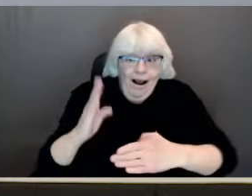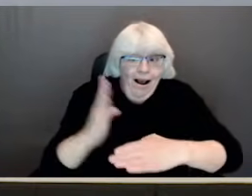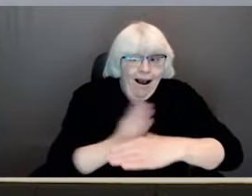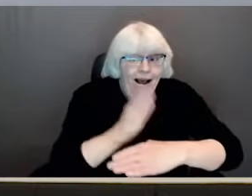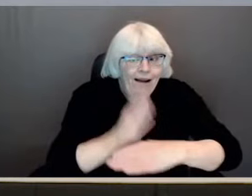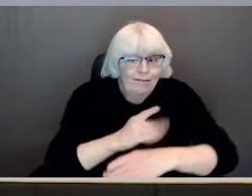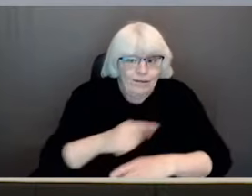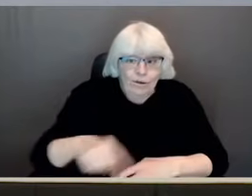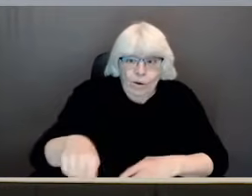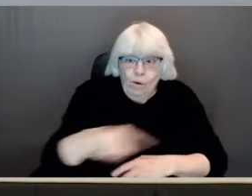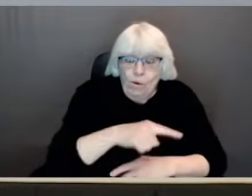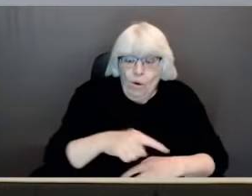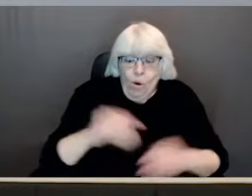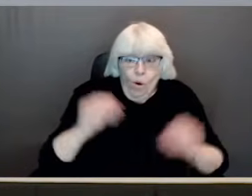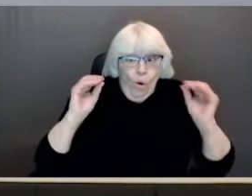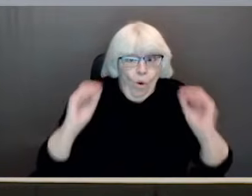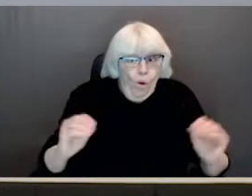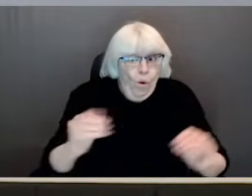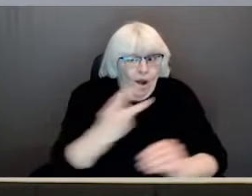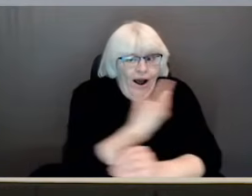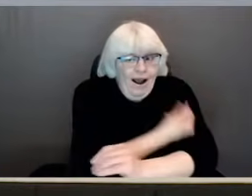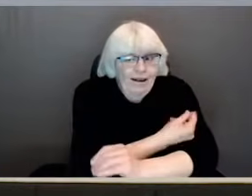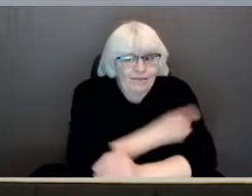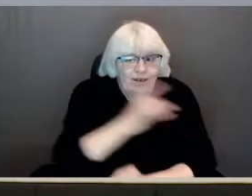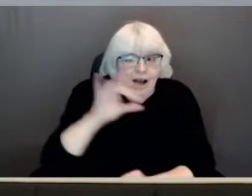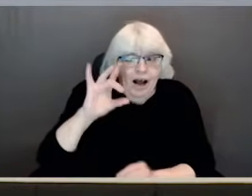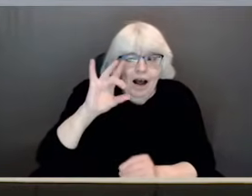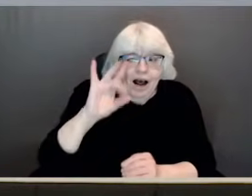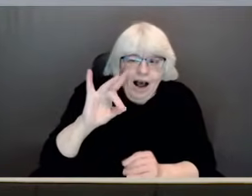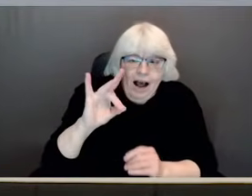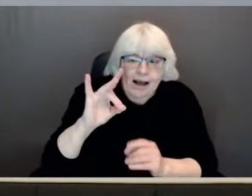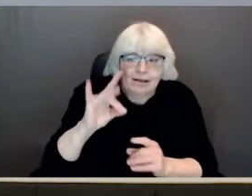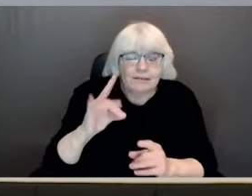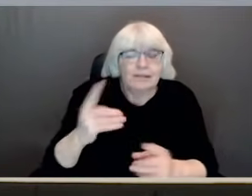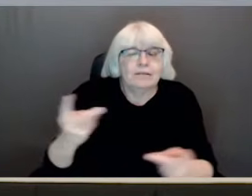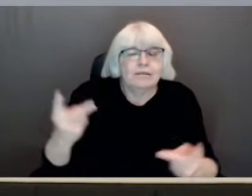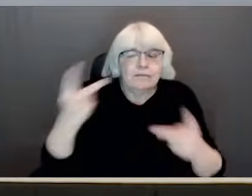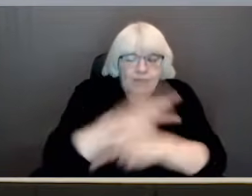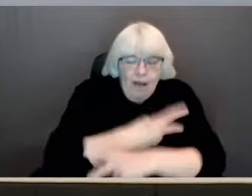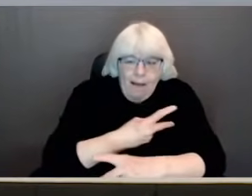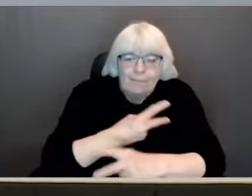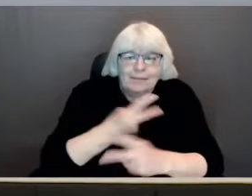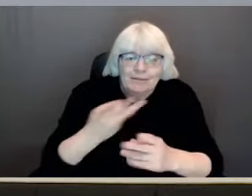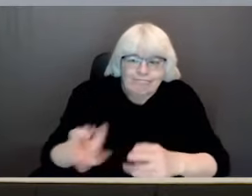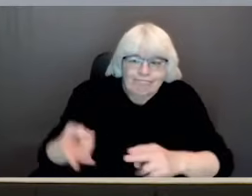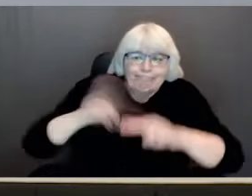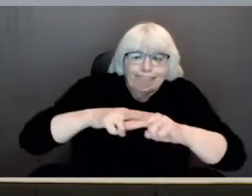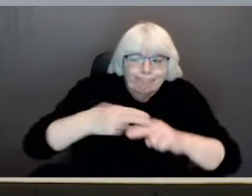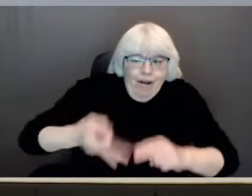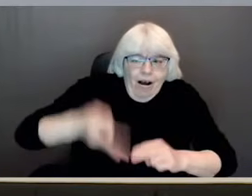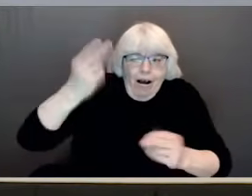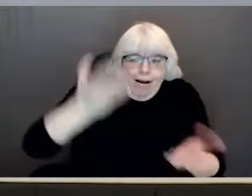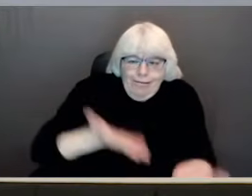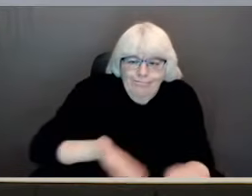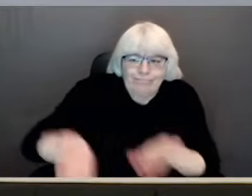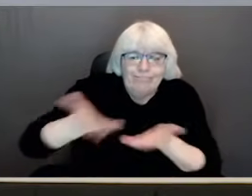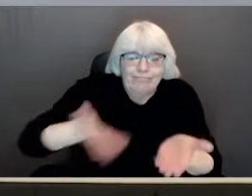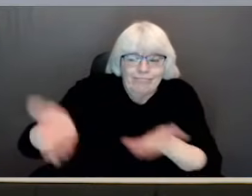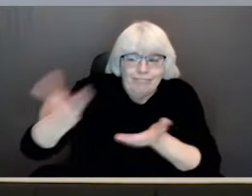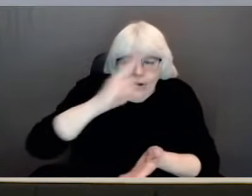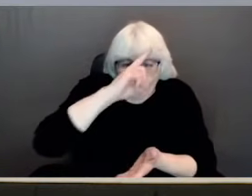rate of hospitalization was 25 times higher in unvaccinated individuals. Globally, there have been